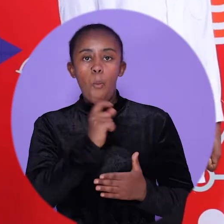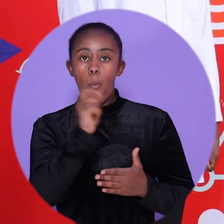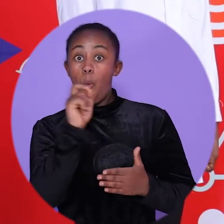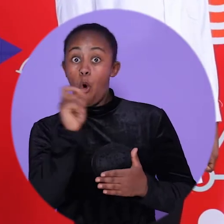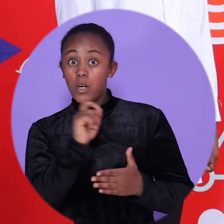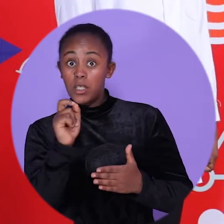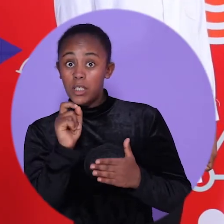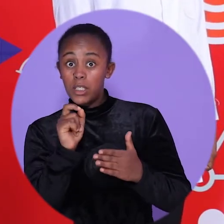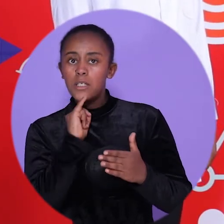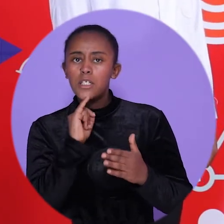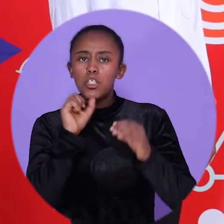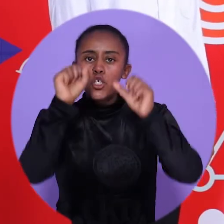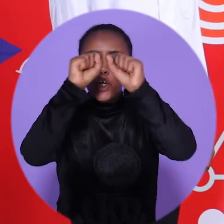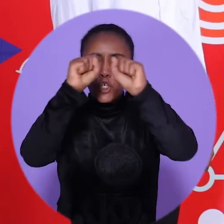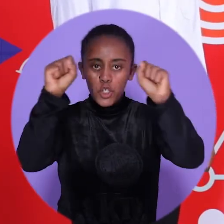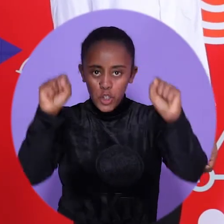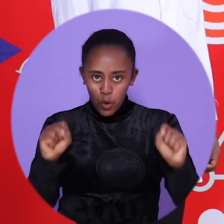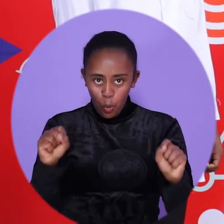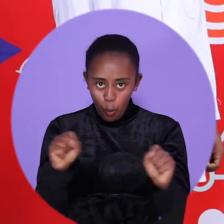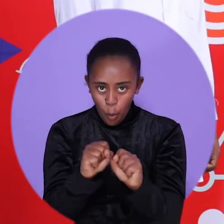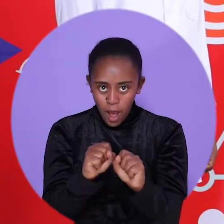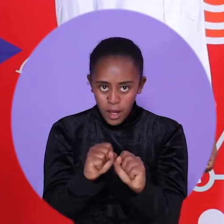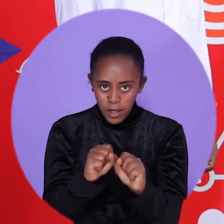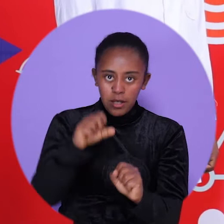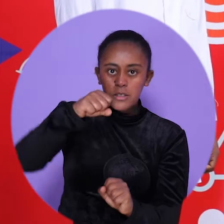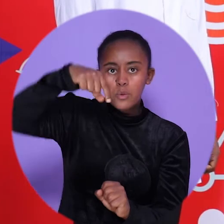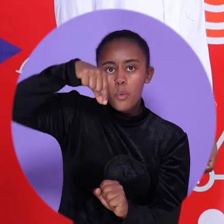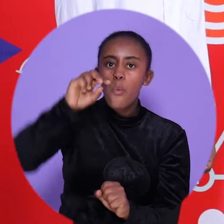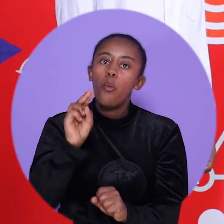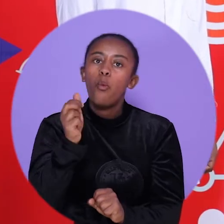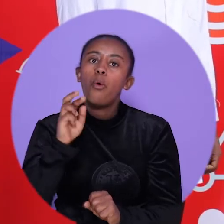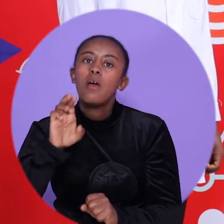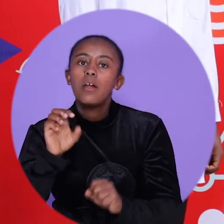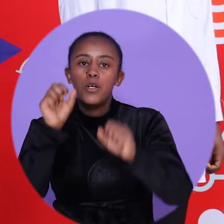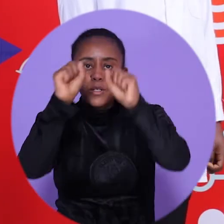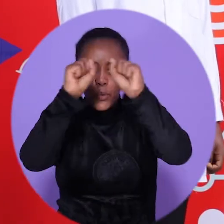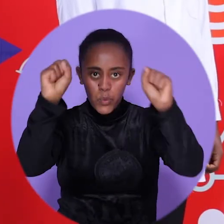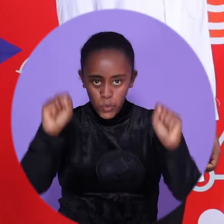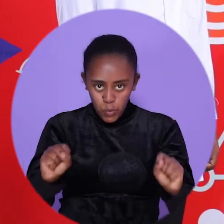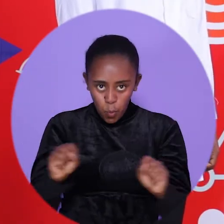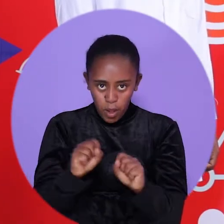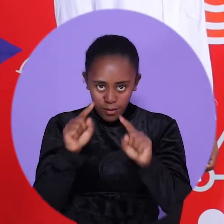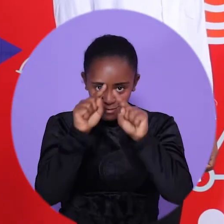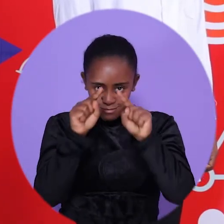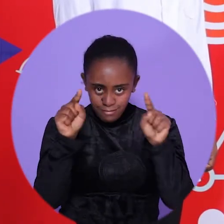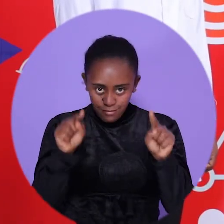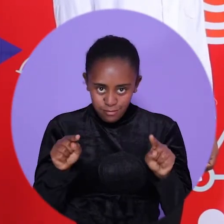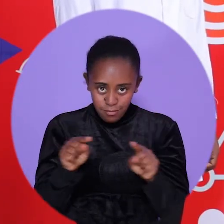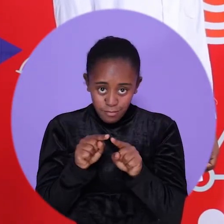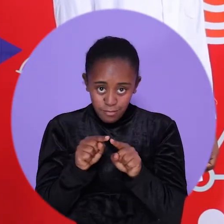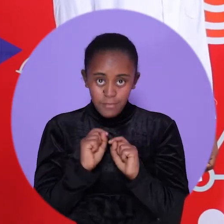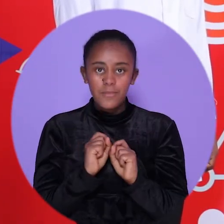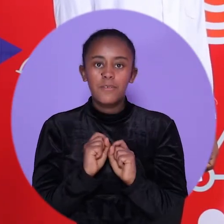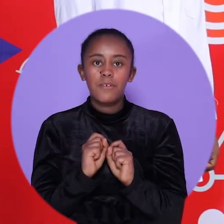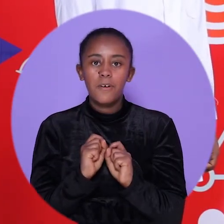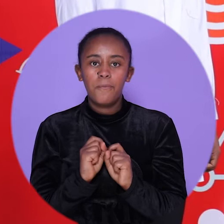square. Student, are you with me? The sentence, it says, the board is a square. The board